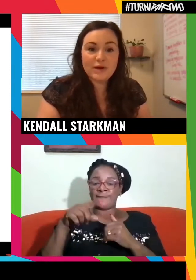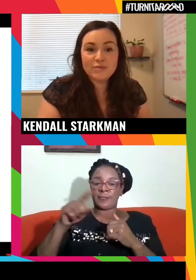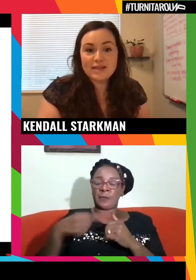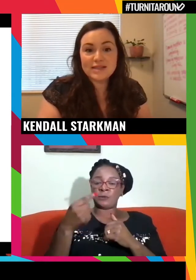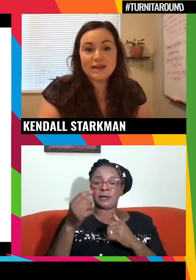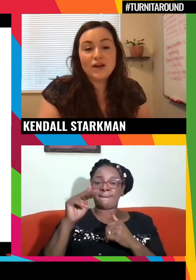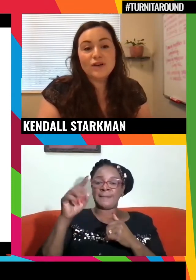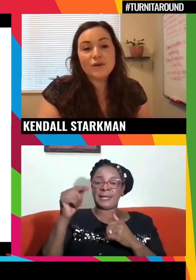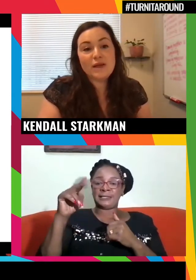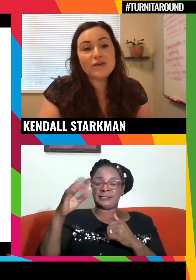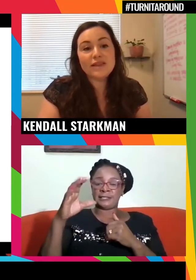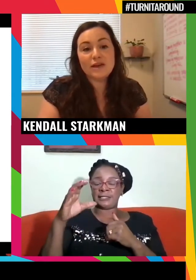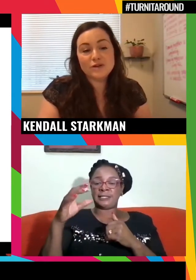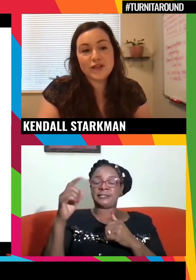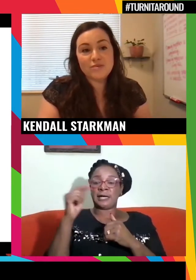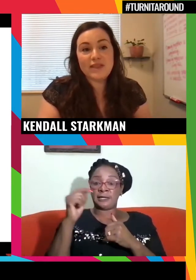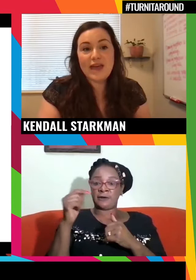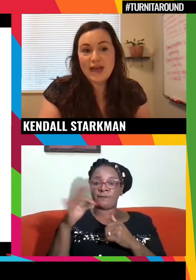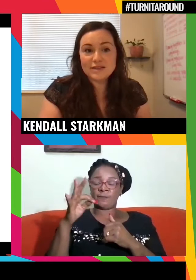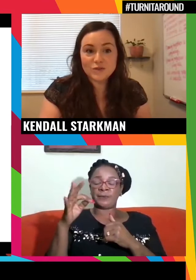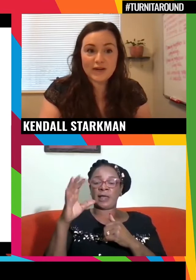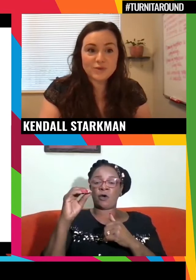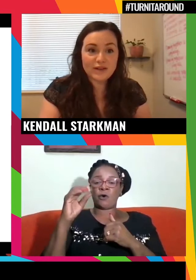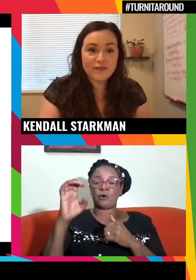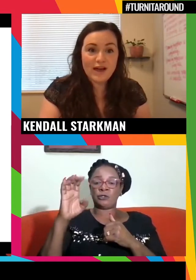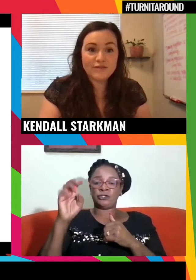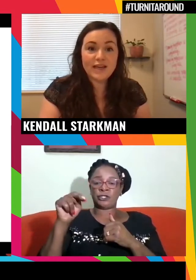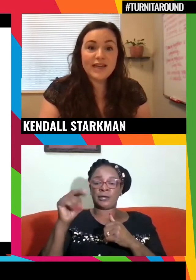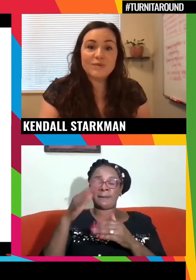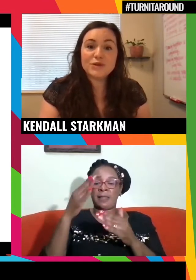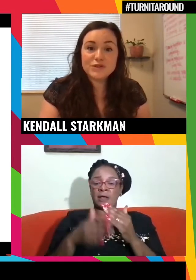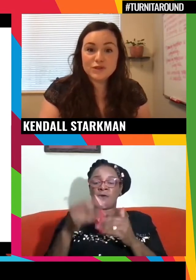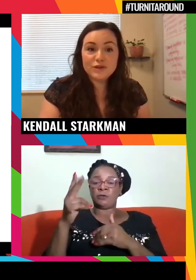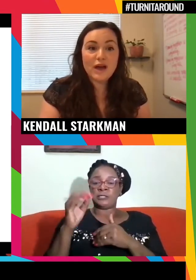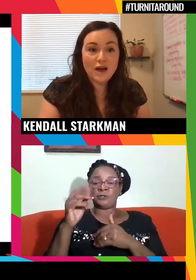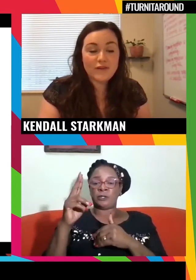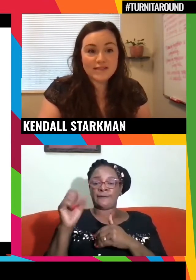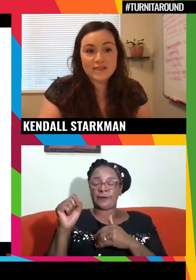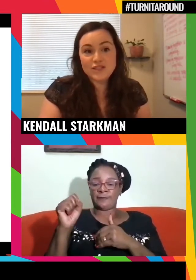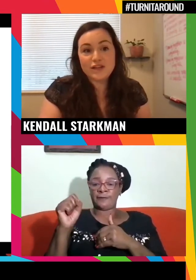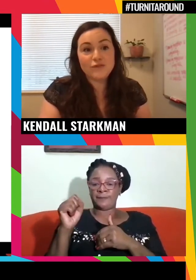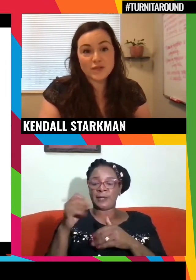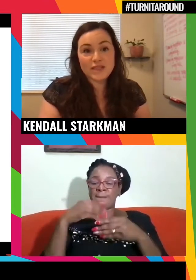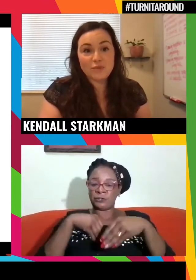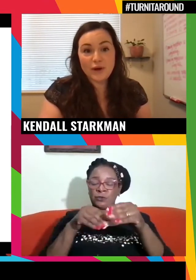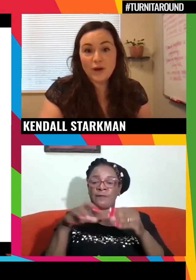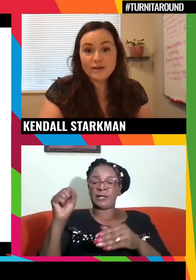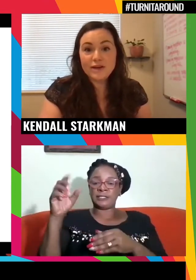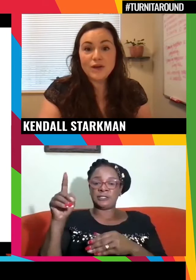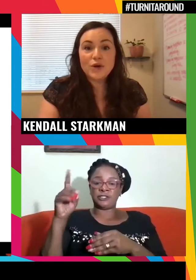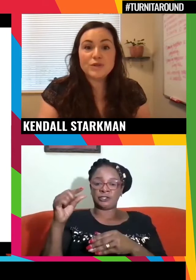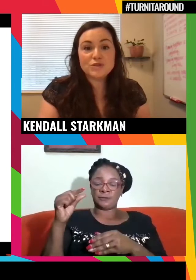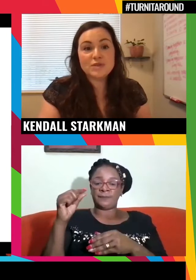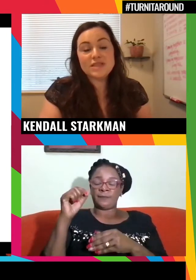of ocean-bound plastic from entering the ocean by the end of 2025 in pursuit of SDG